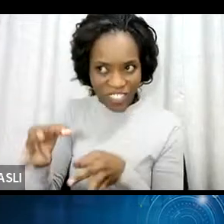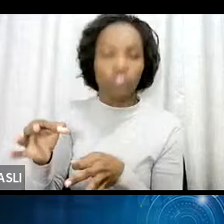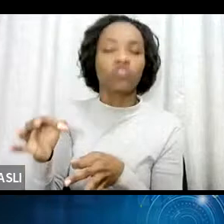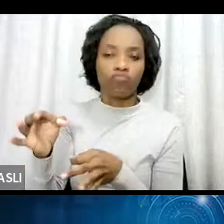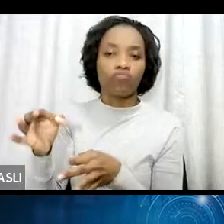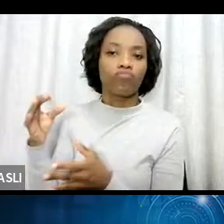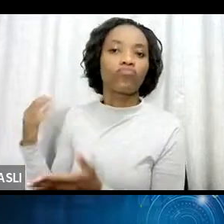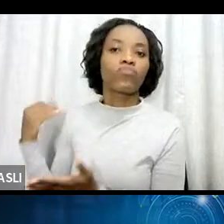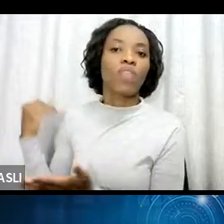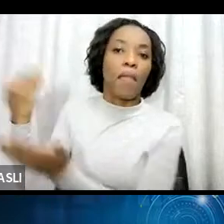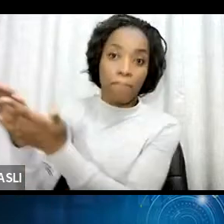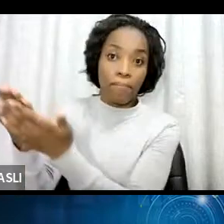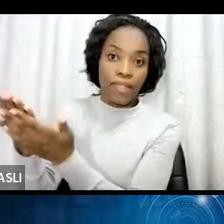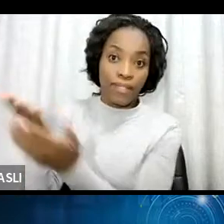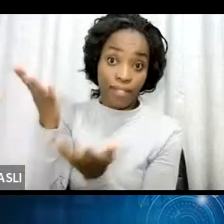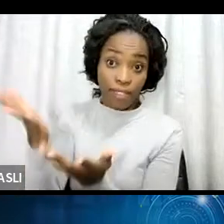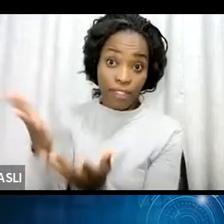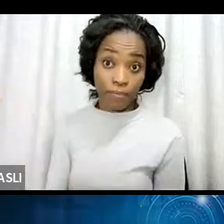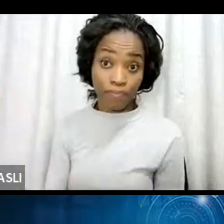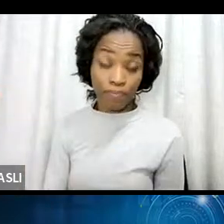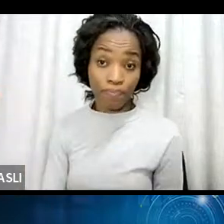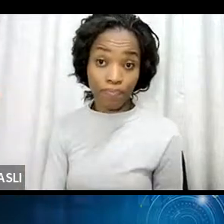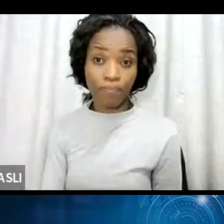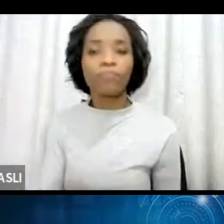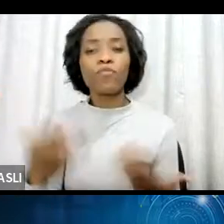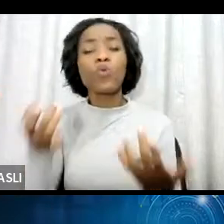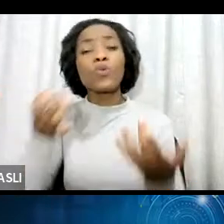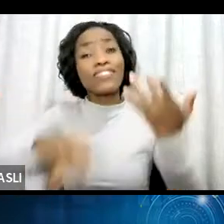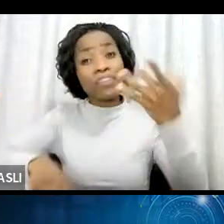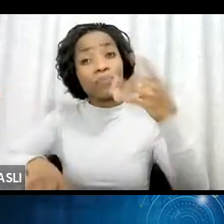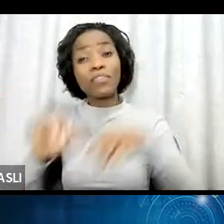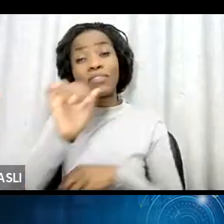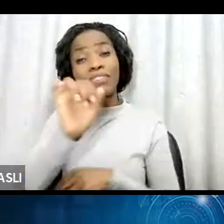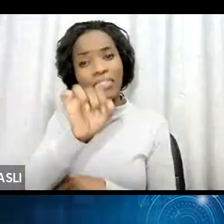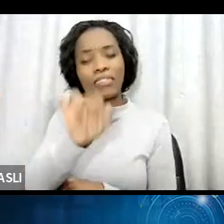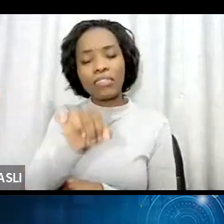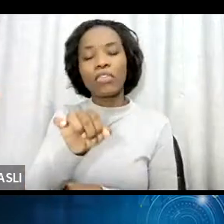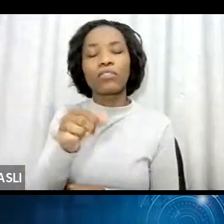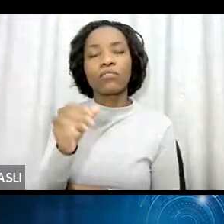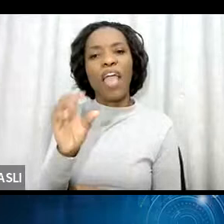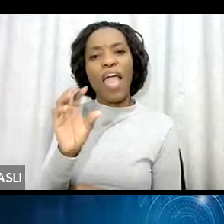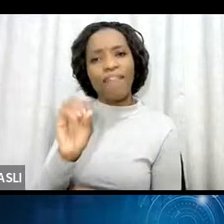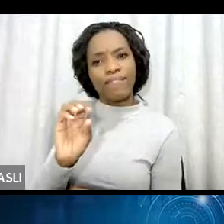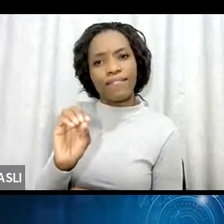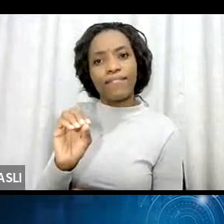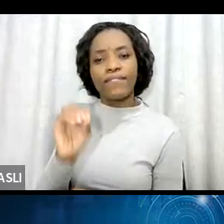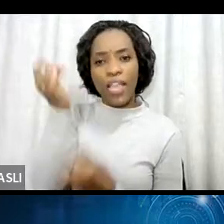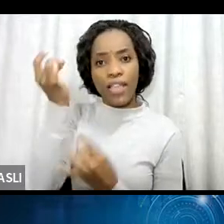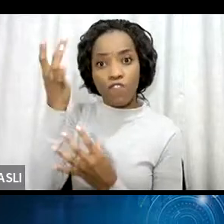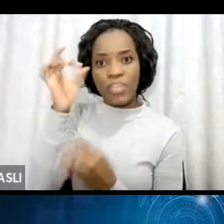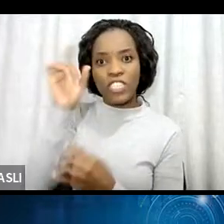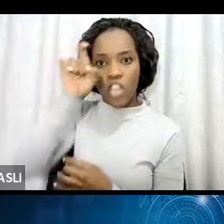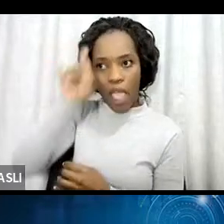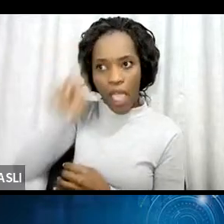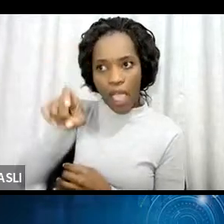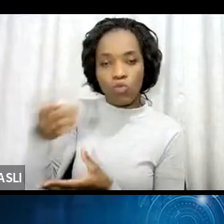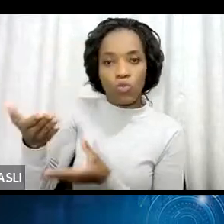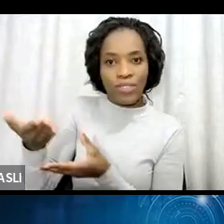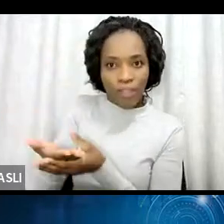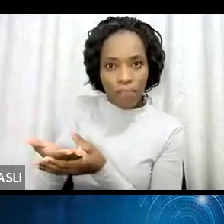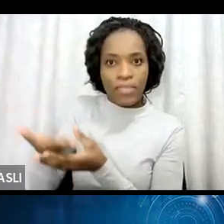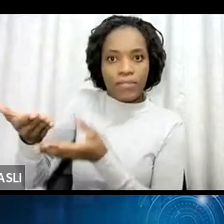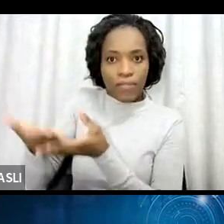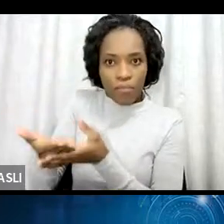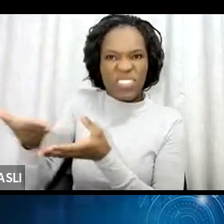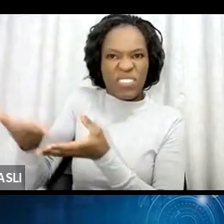decision. There are sometimes information that must be submitted as